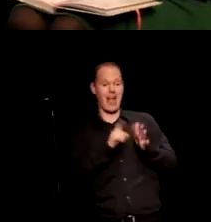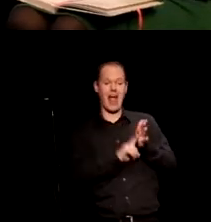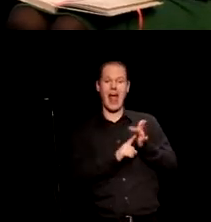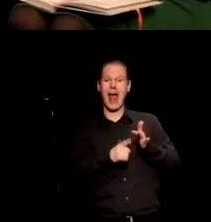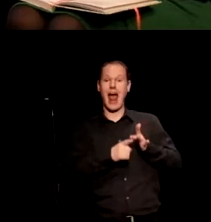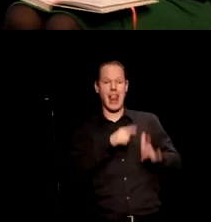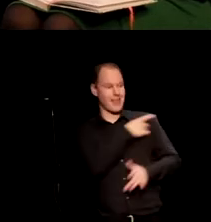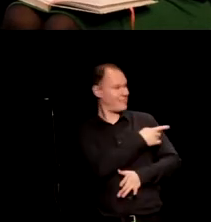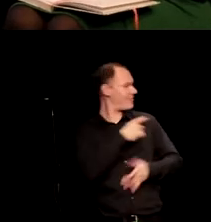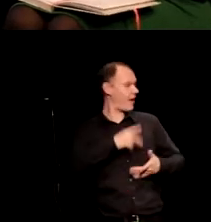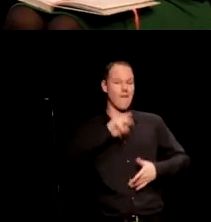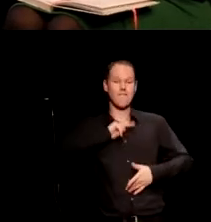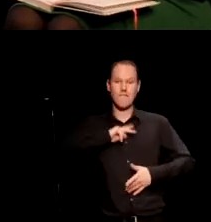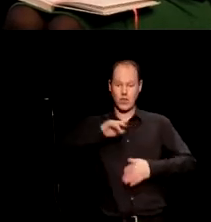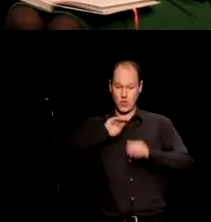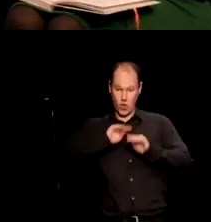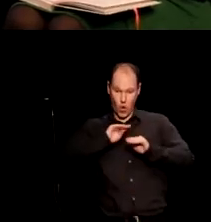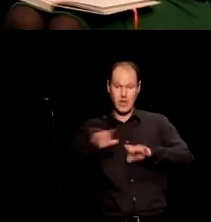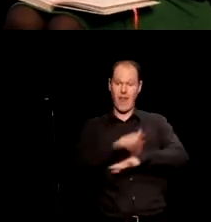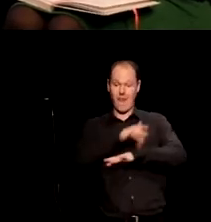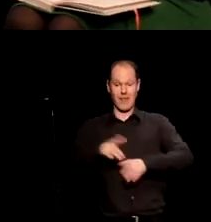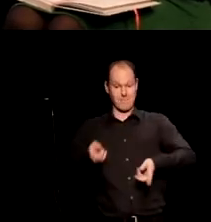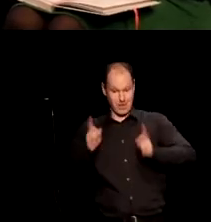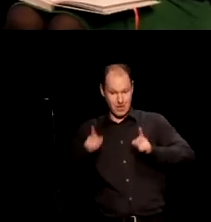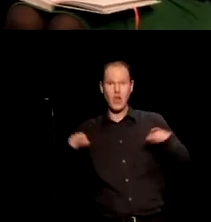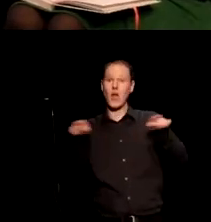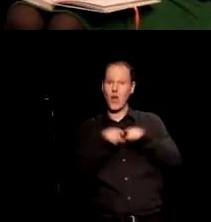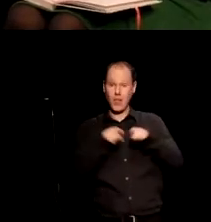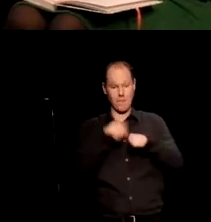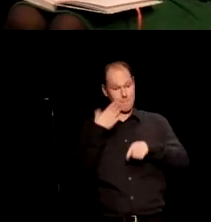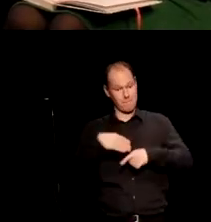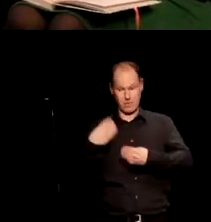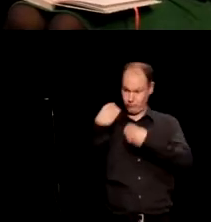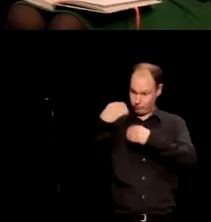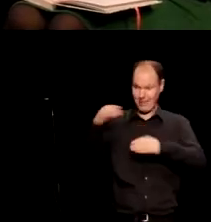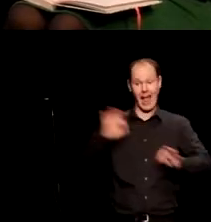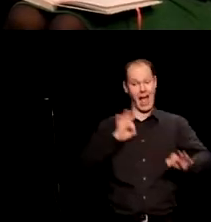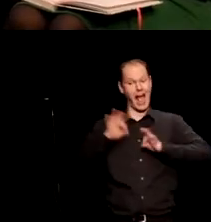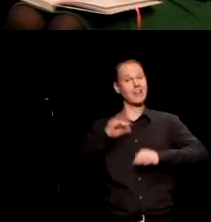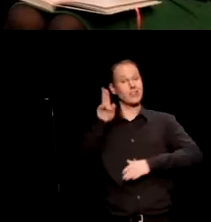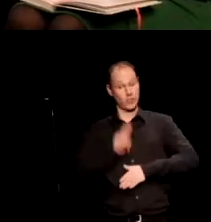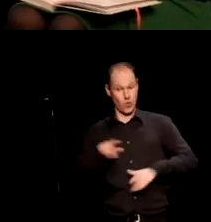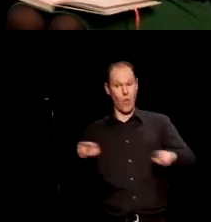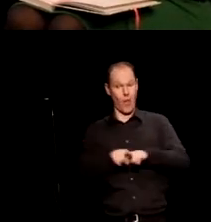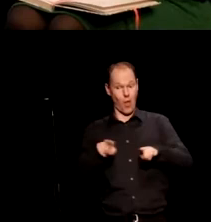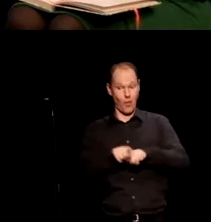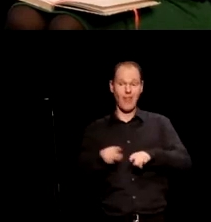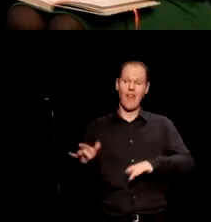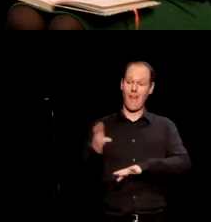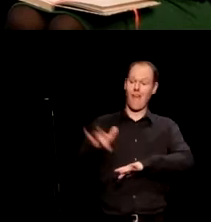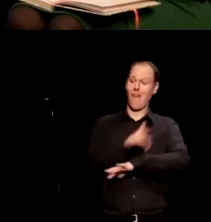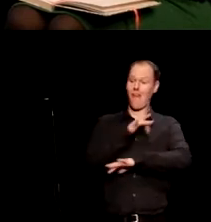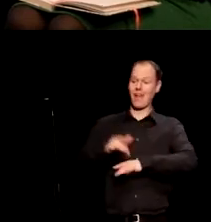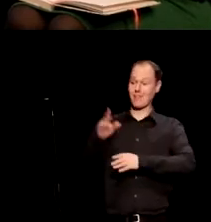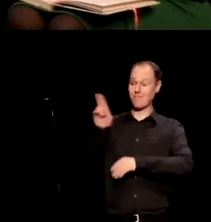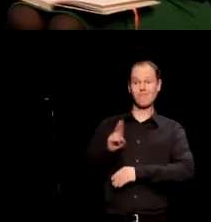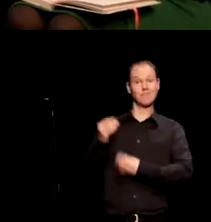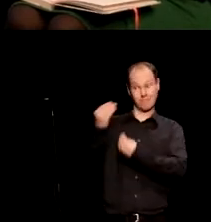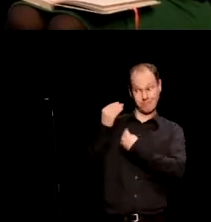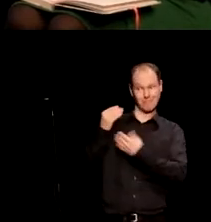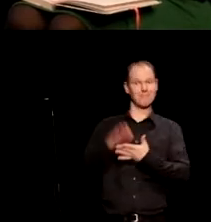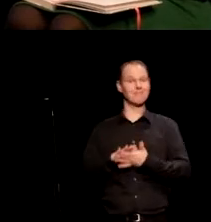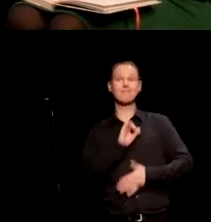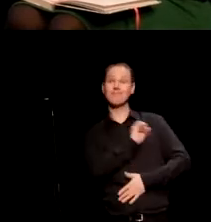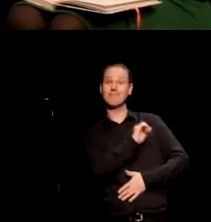theatre maker, and voice coach. She trained at Rose Bruford, Birmingham School of Acting, and the Arden School of Theatre. Most of her voice and dialect